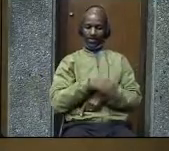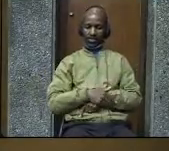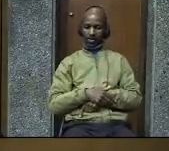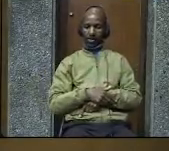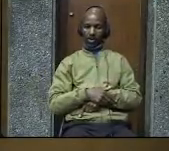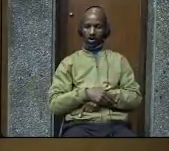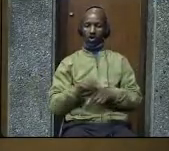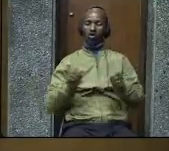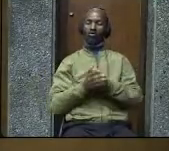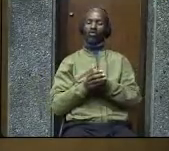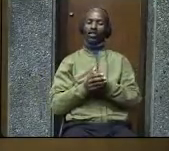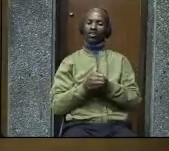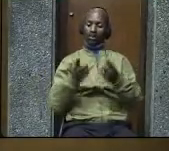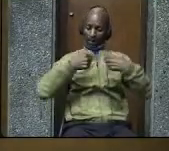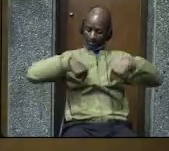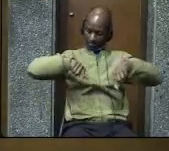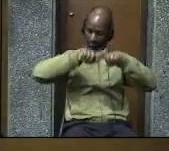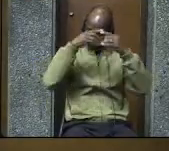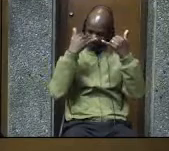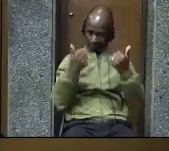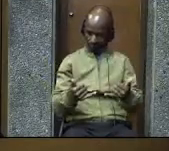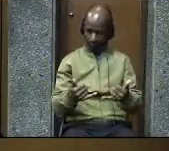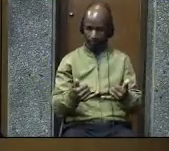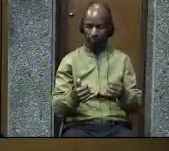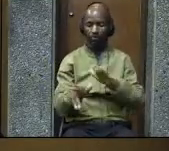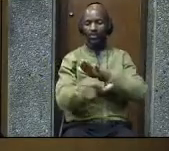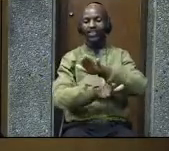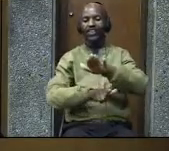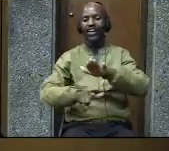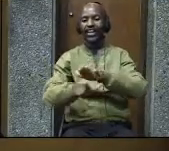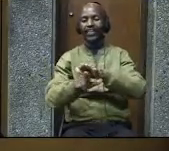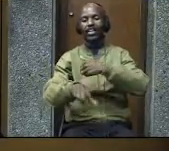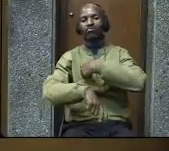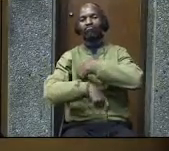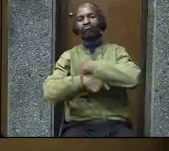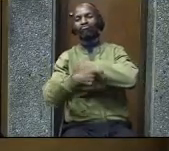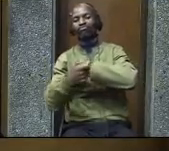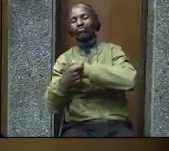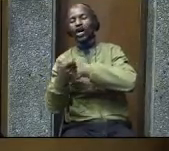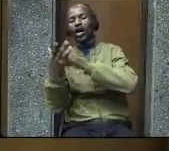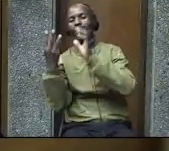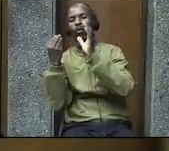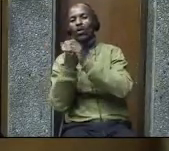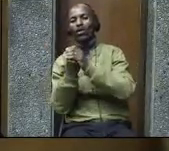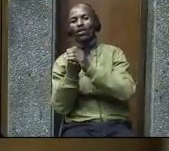lefatshe la lenkuweng ke tla re keng